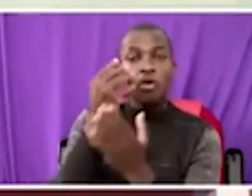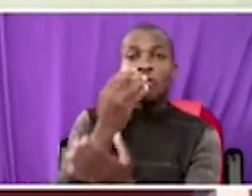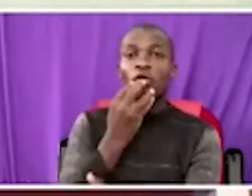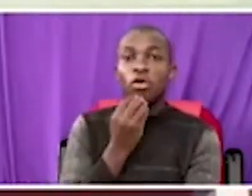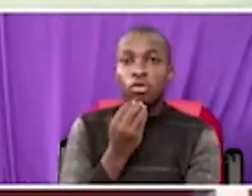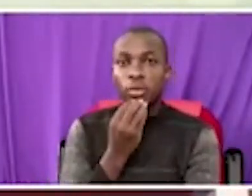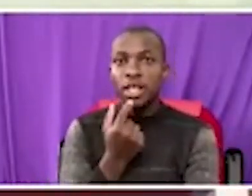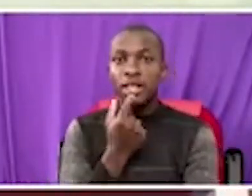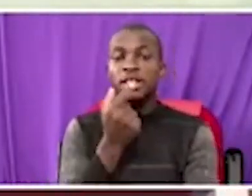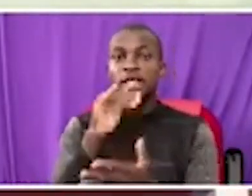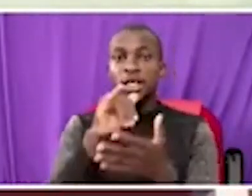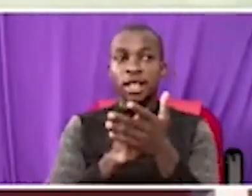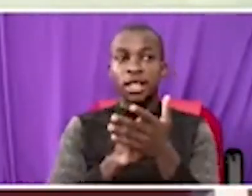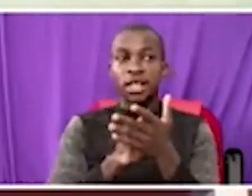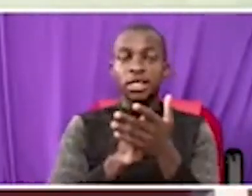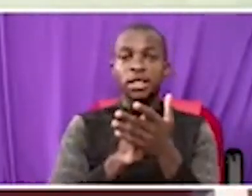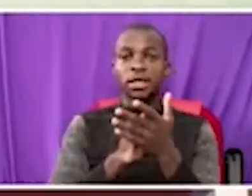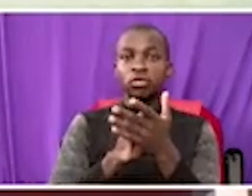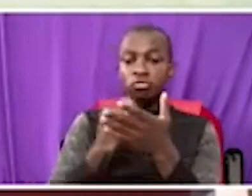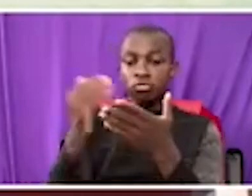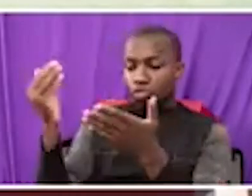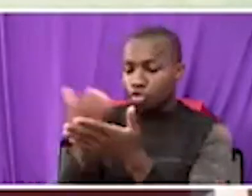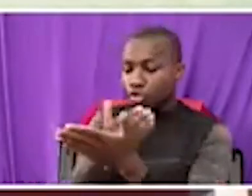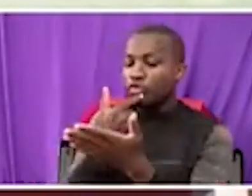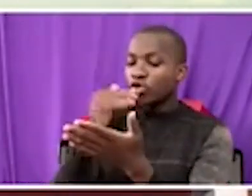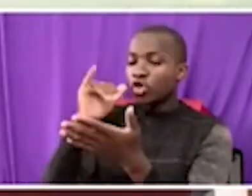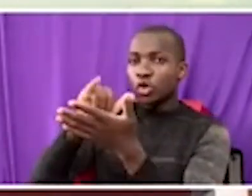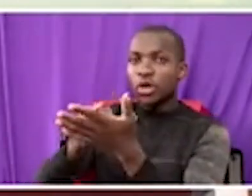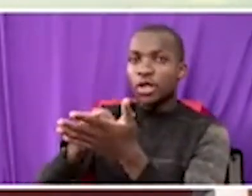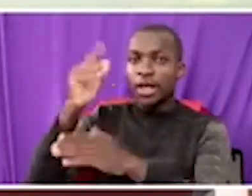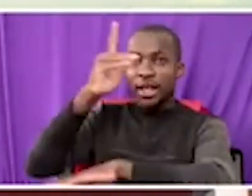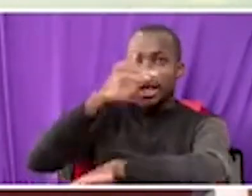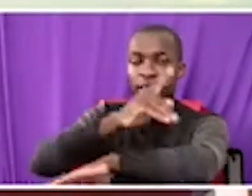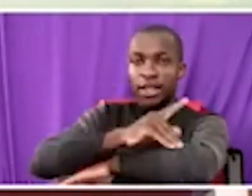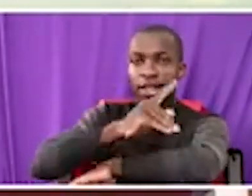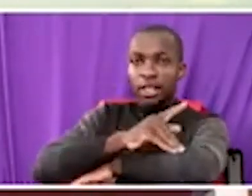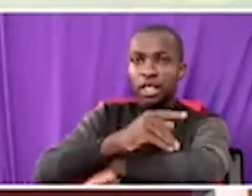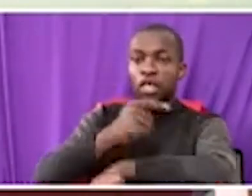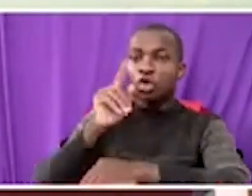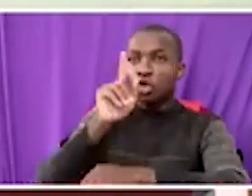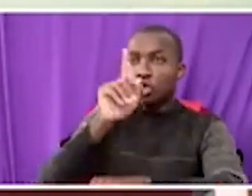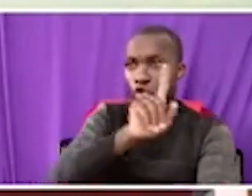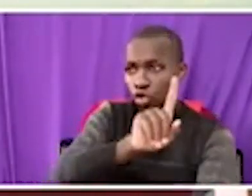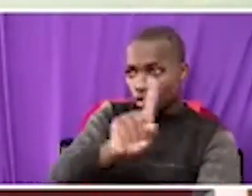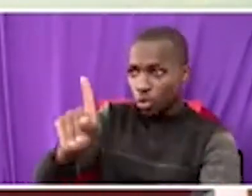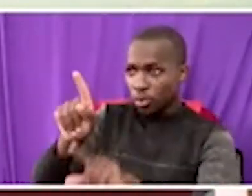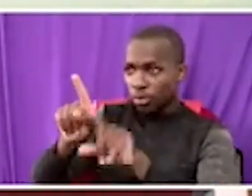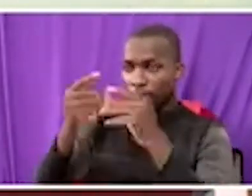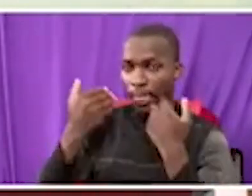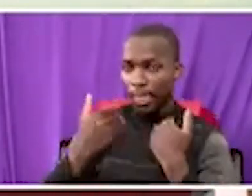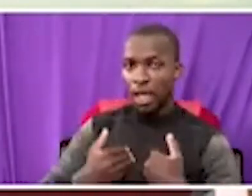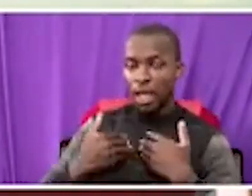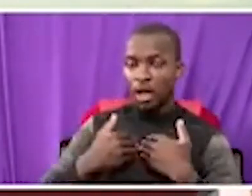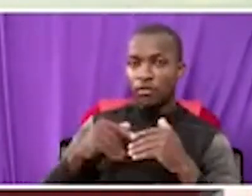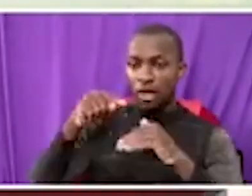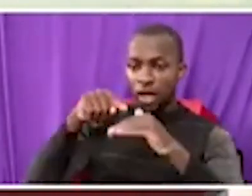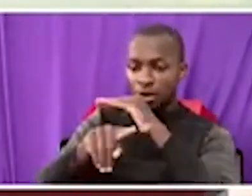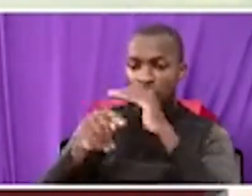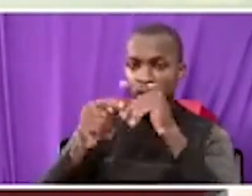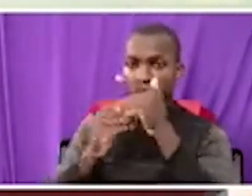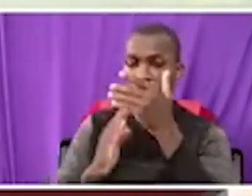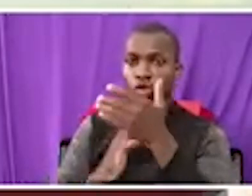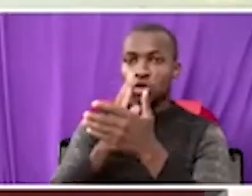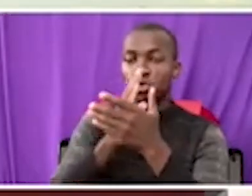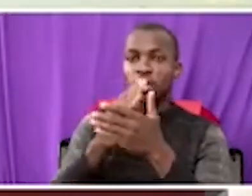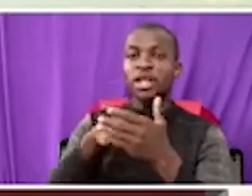that the curtain was removed so that the veil, after being removed, you and I can have access to the Holy of Holies through the death of Christ.